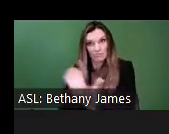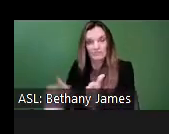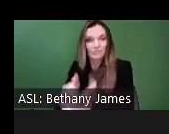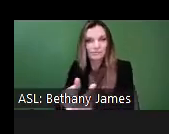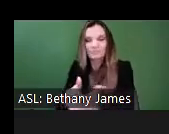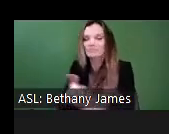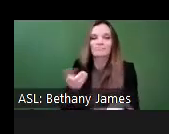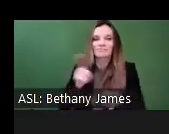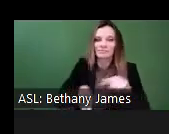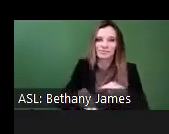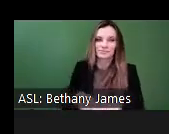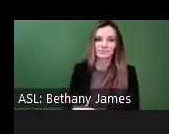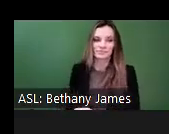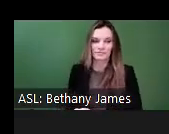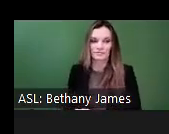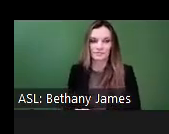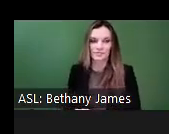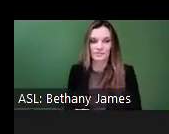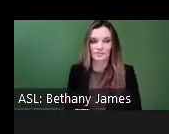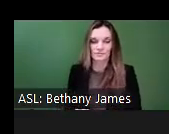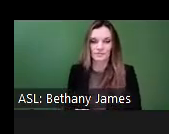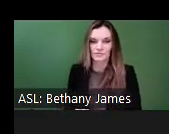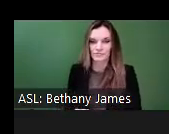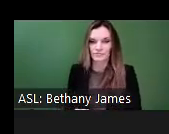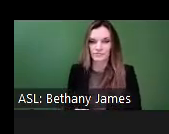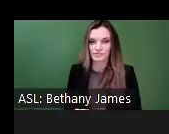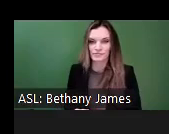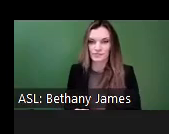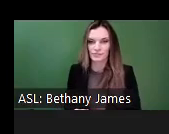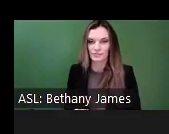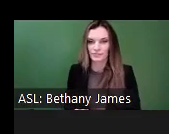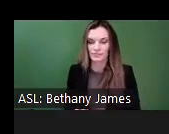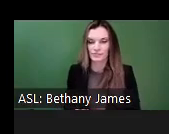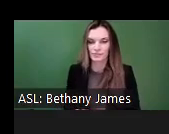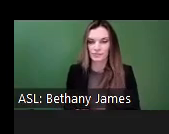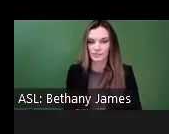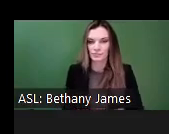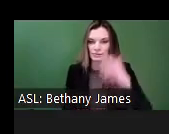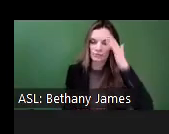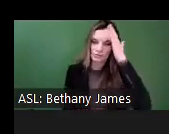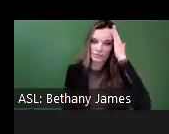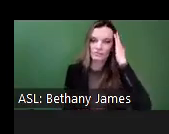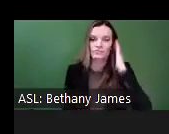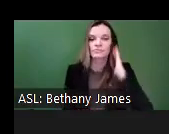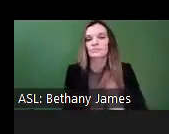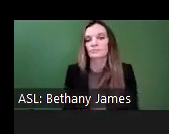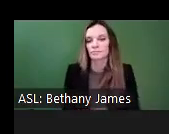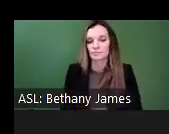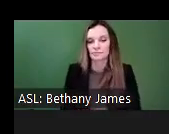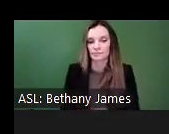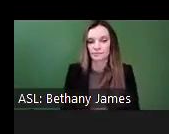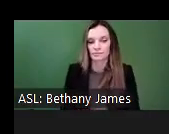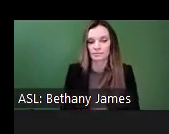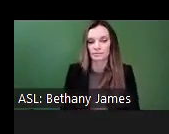fact specific, but if you know you've ever had a conviction deferred or dismissed, that is something